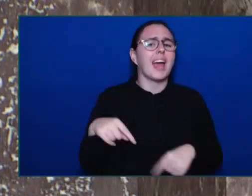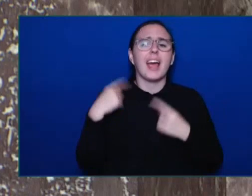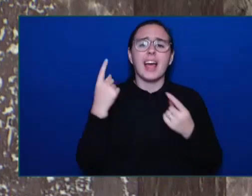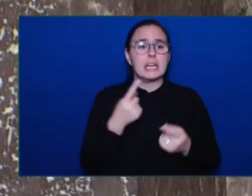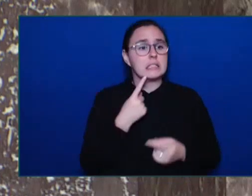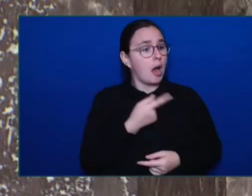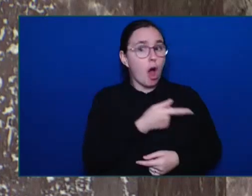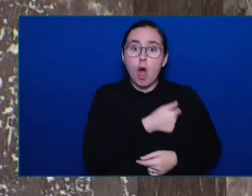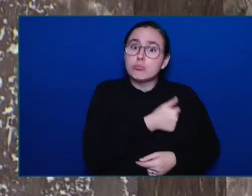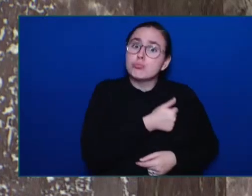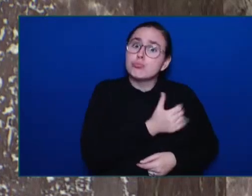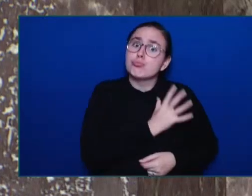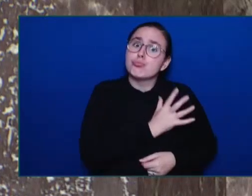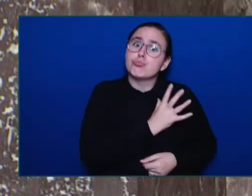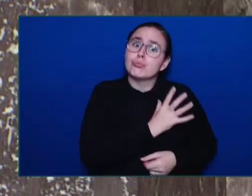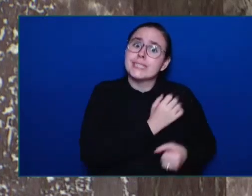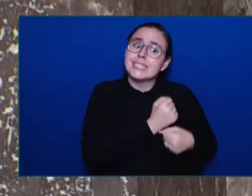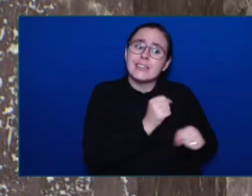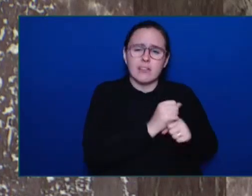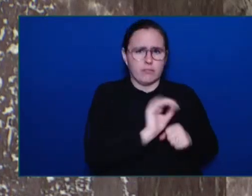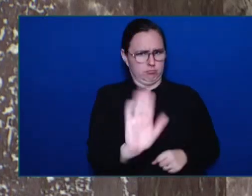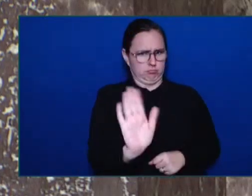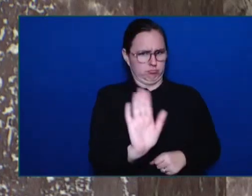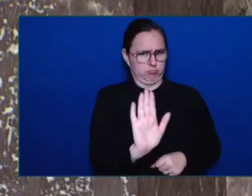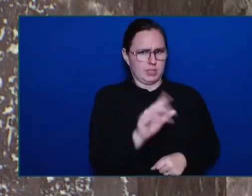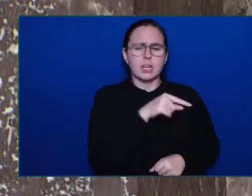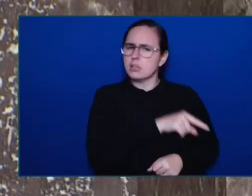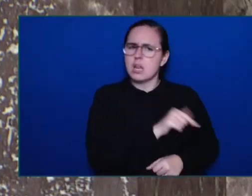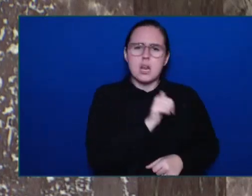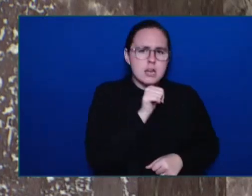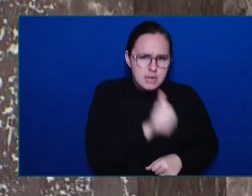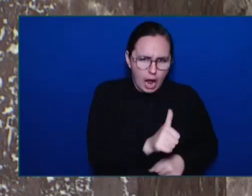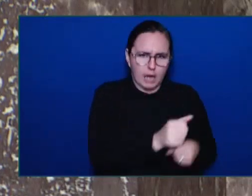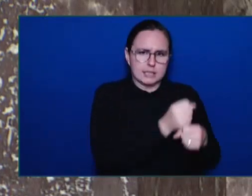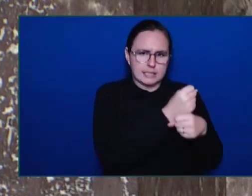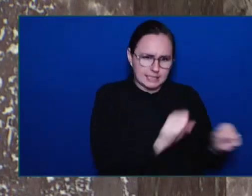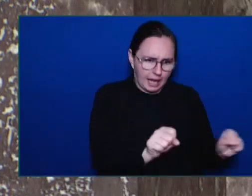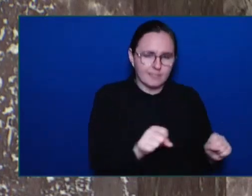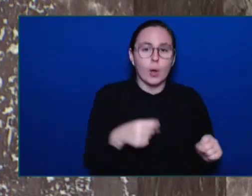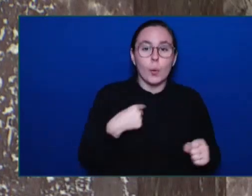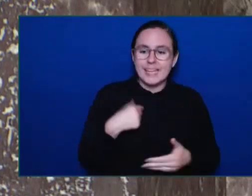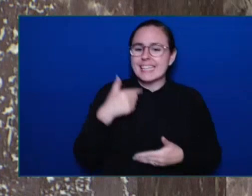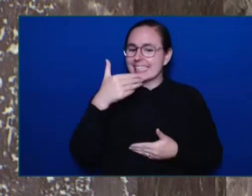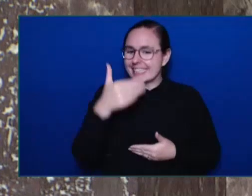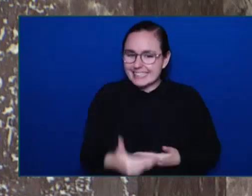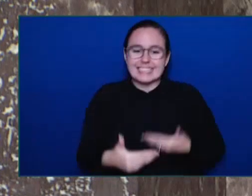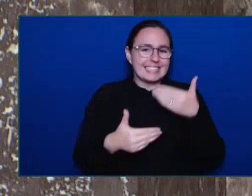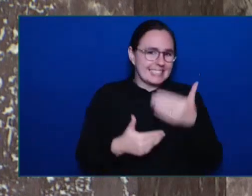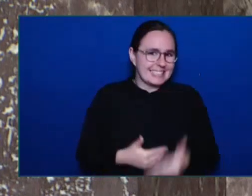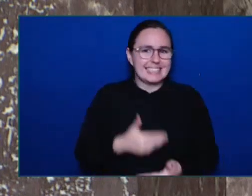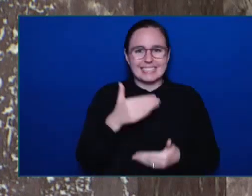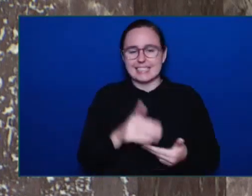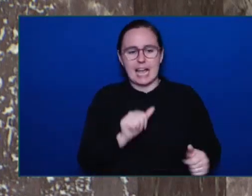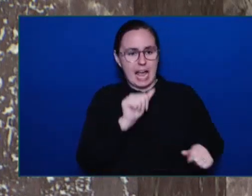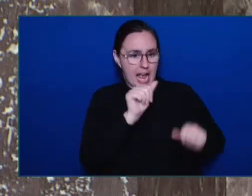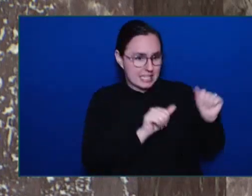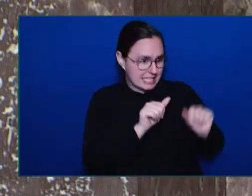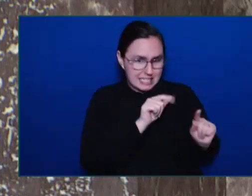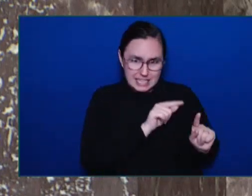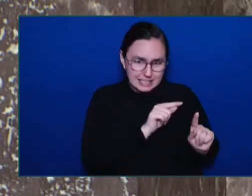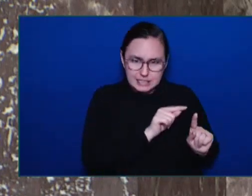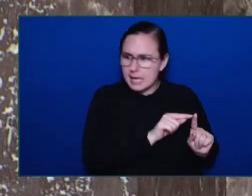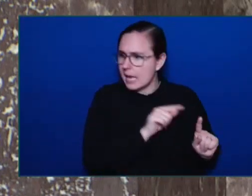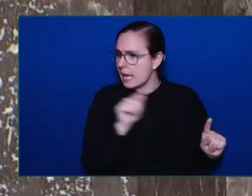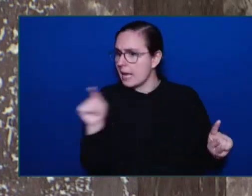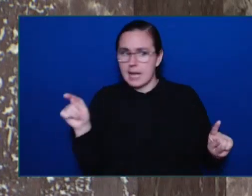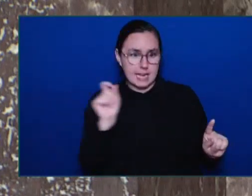assessments and then give people other opportunities. But Honourable Speaker, for the member to suggest that this is a problem that